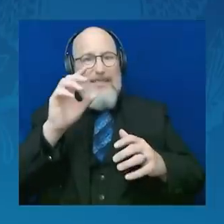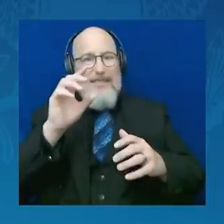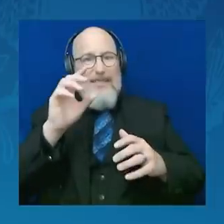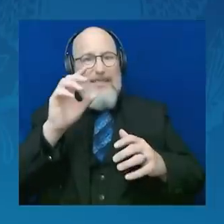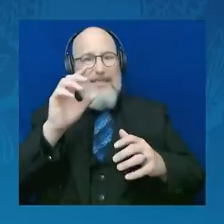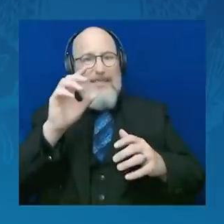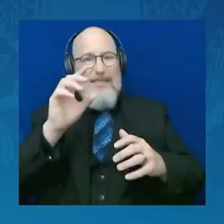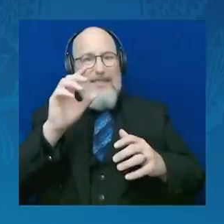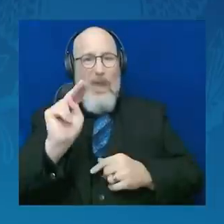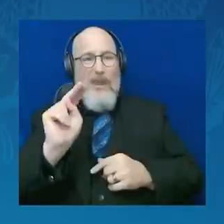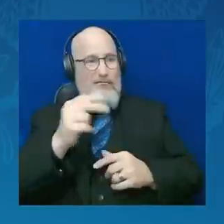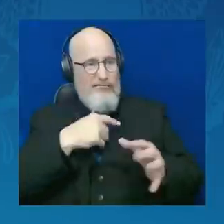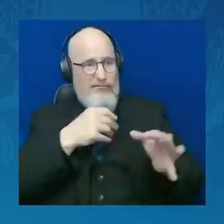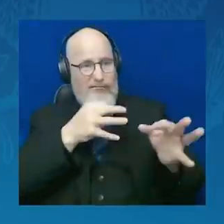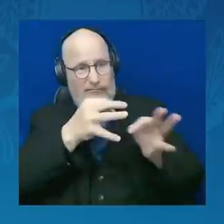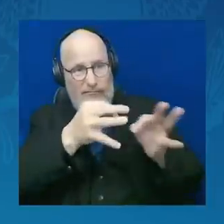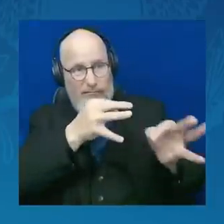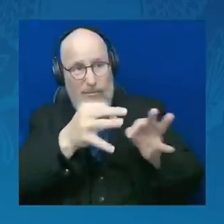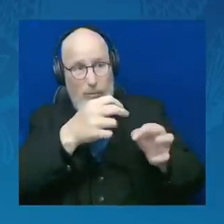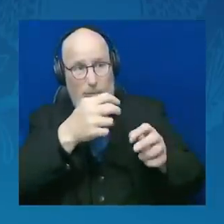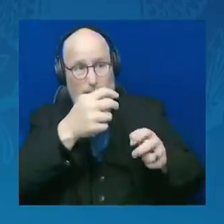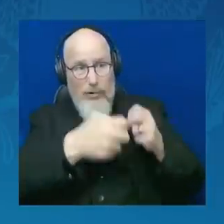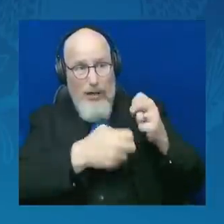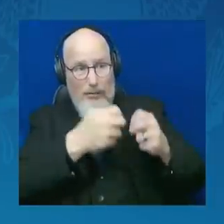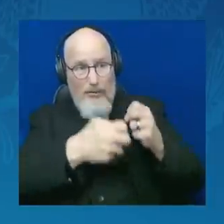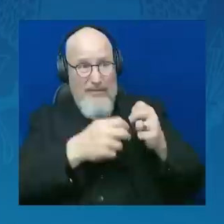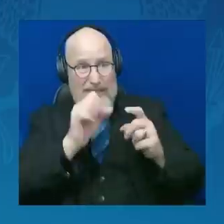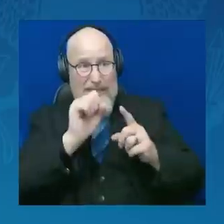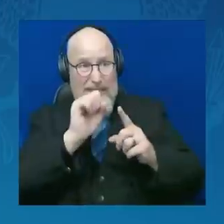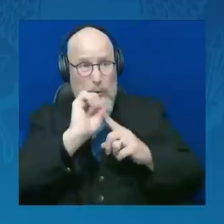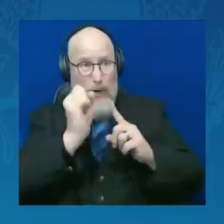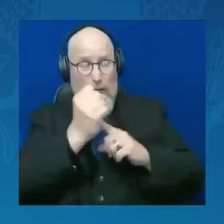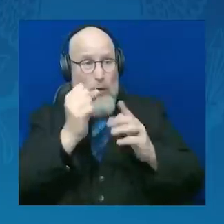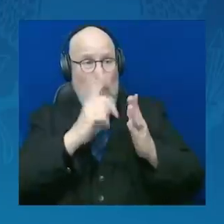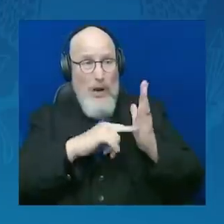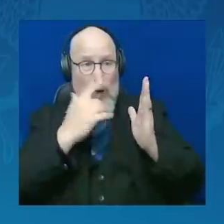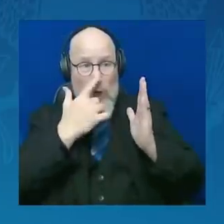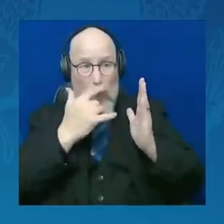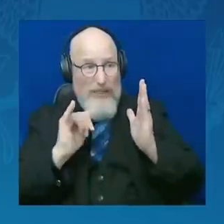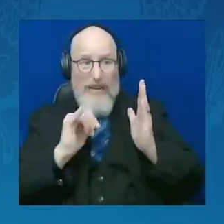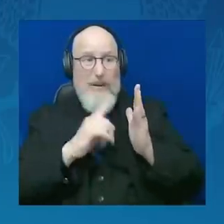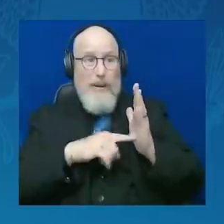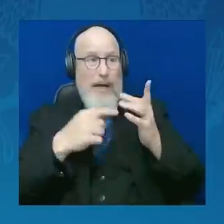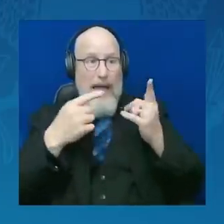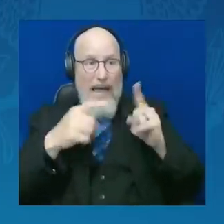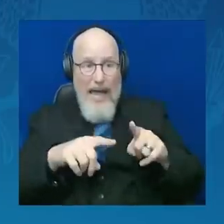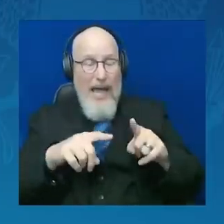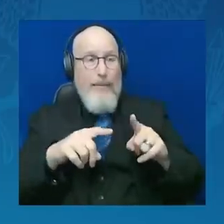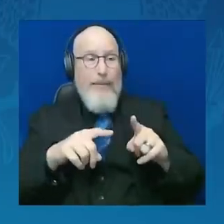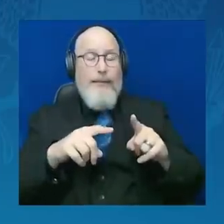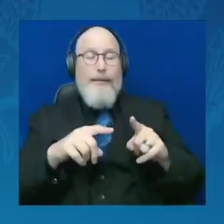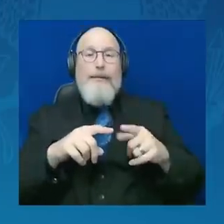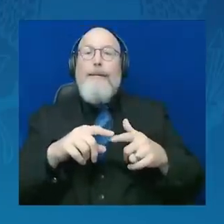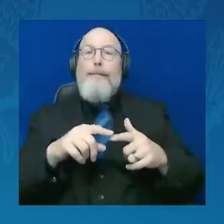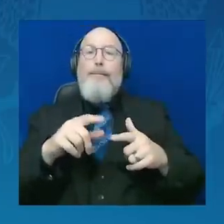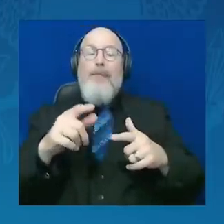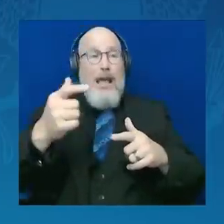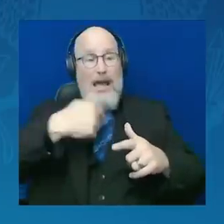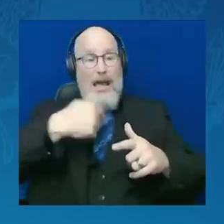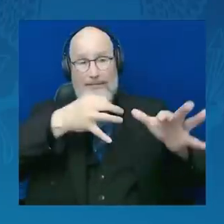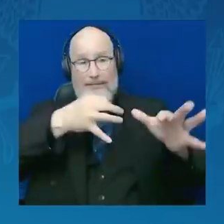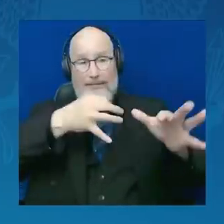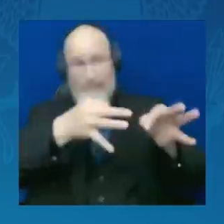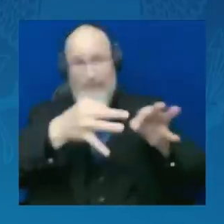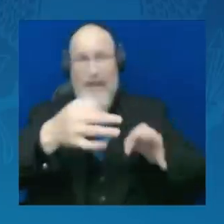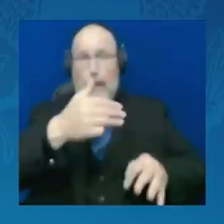I described him the situation, how it looks, how it develops. I described to him the reaction of the Polish